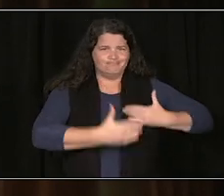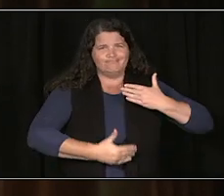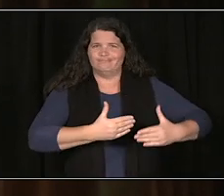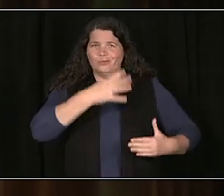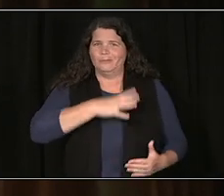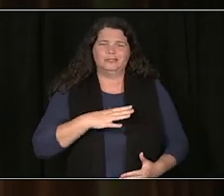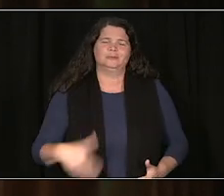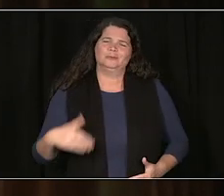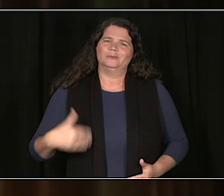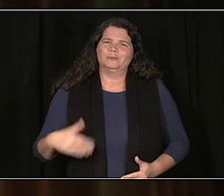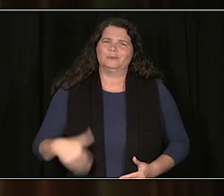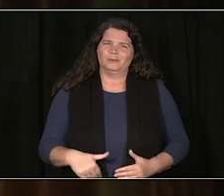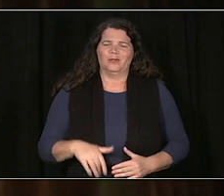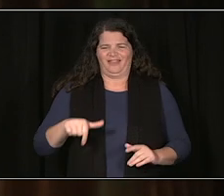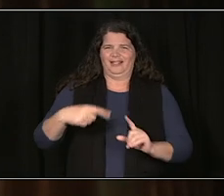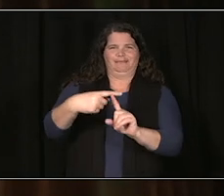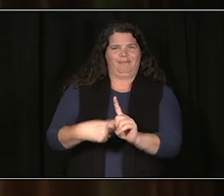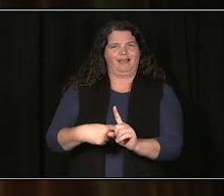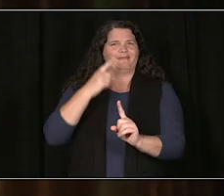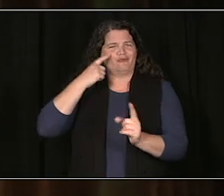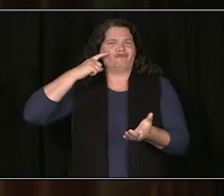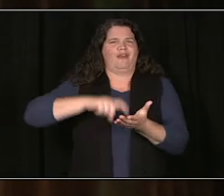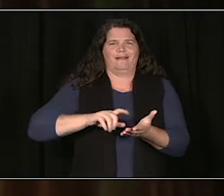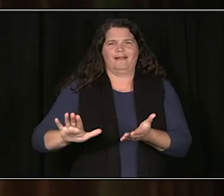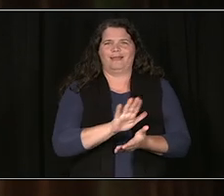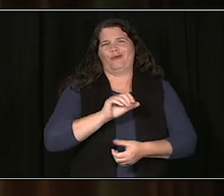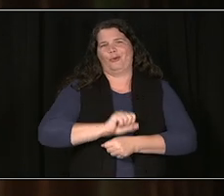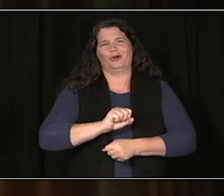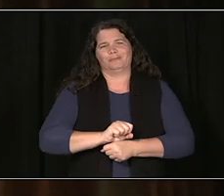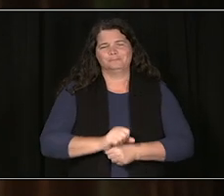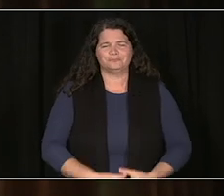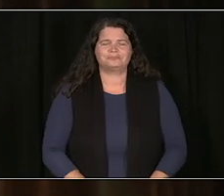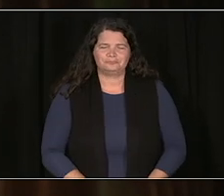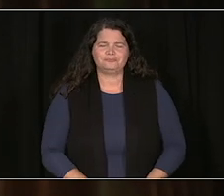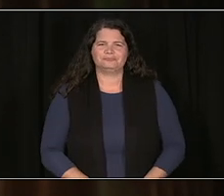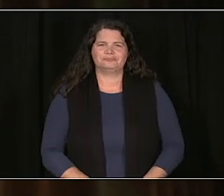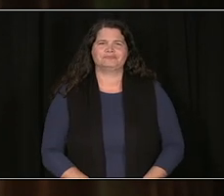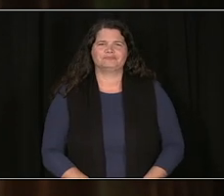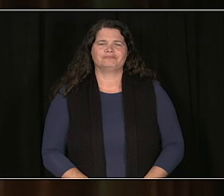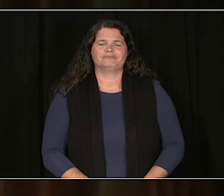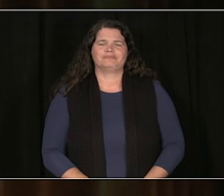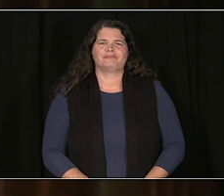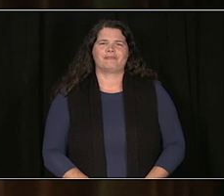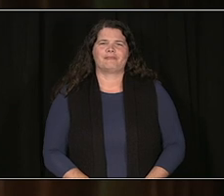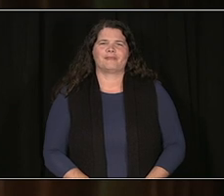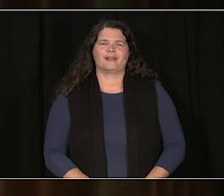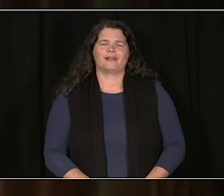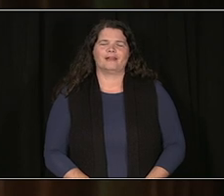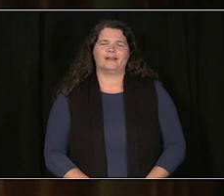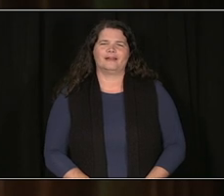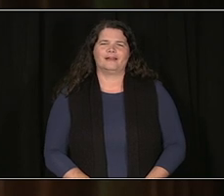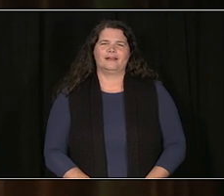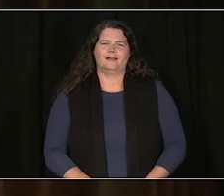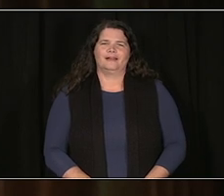are. That's what this month is all about, and that's what we need to do. Like I said, I have been